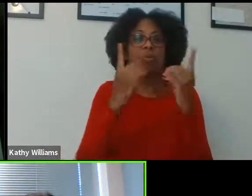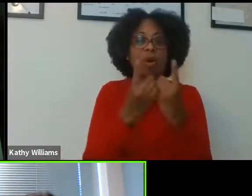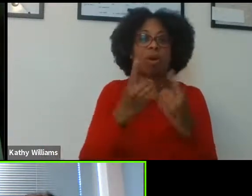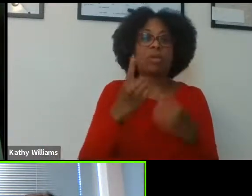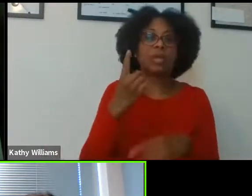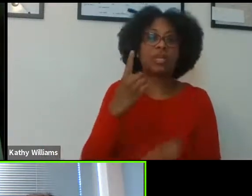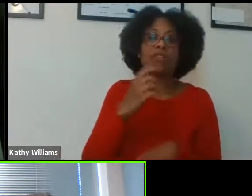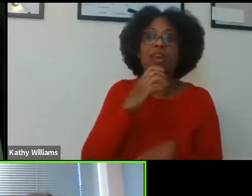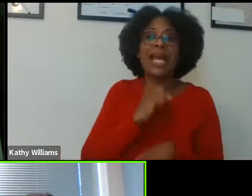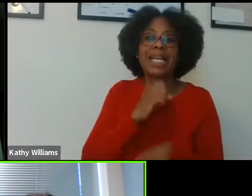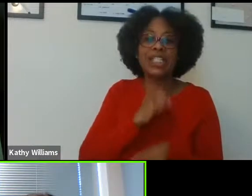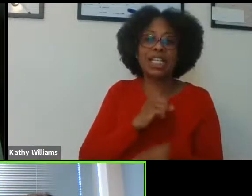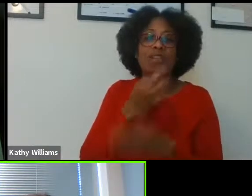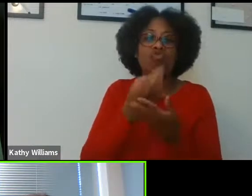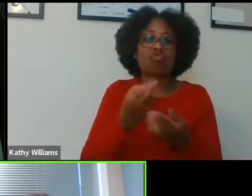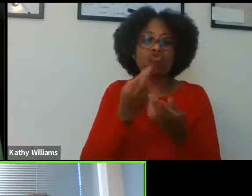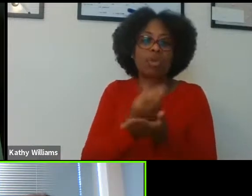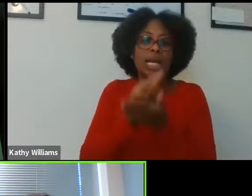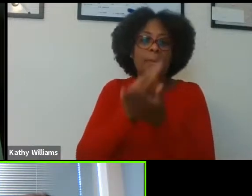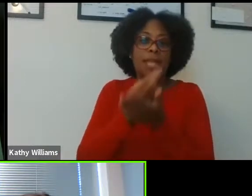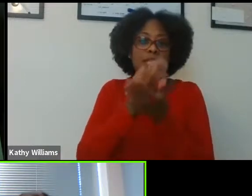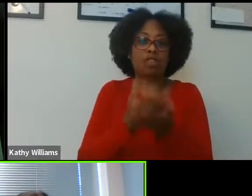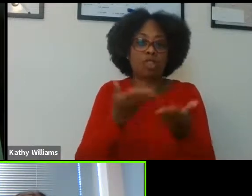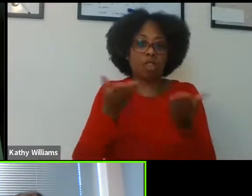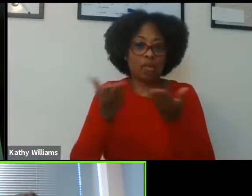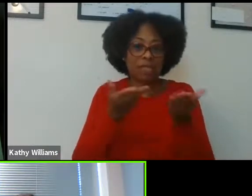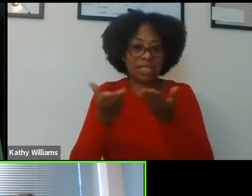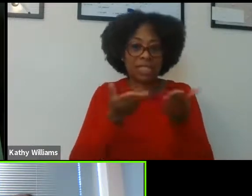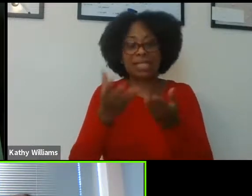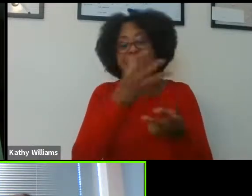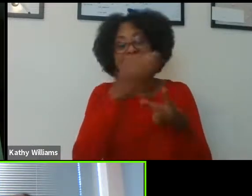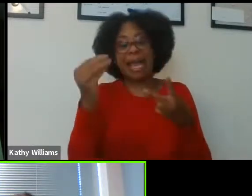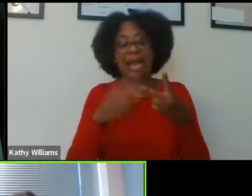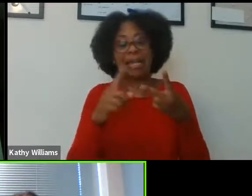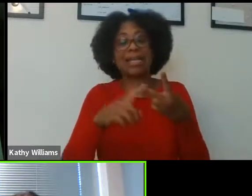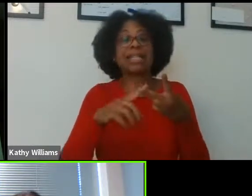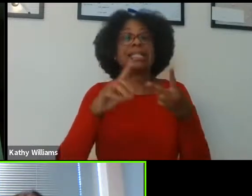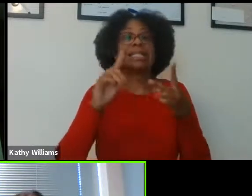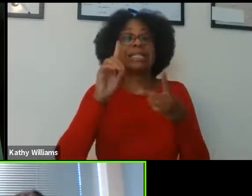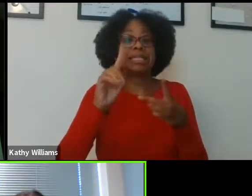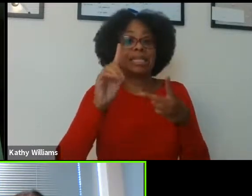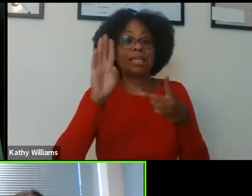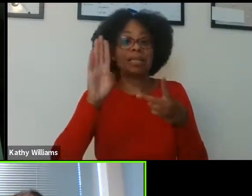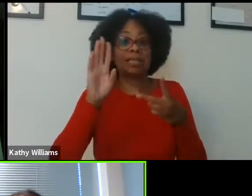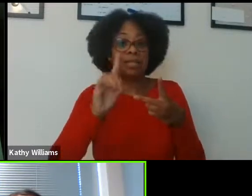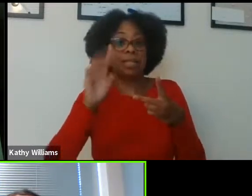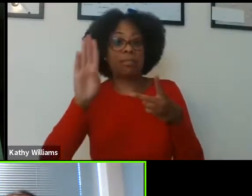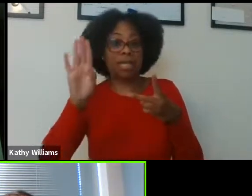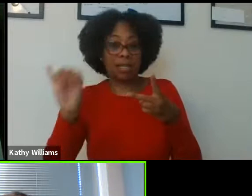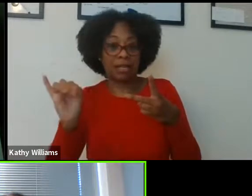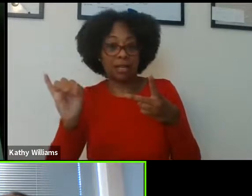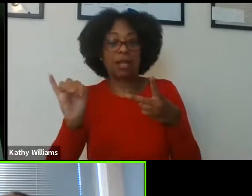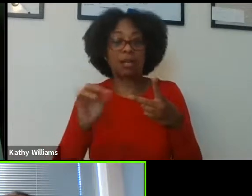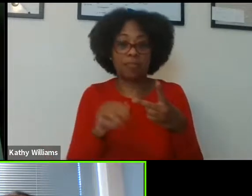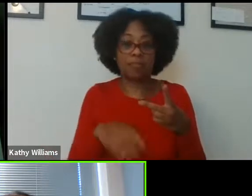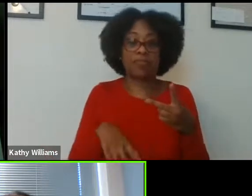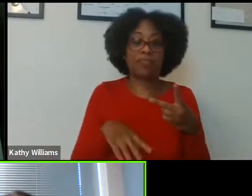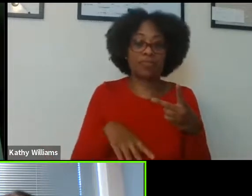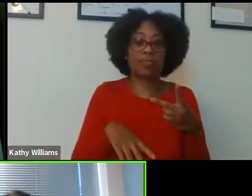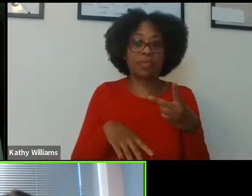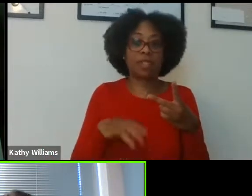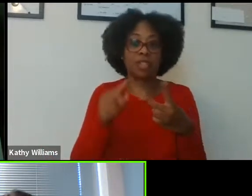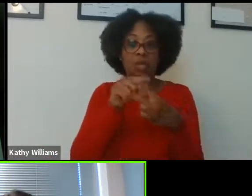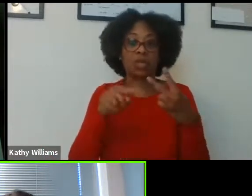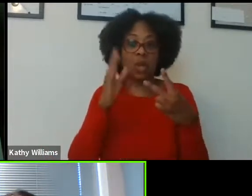Rehabilitative Services, and also about the Department for the Blind and Vision Impaired and our dLCV's